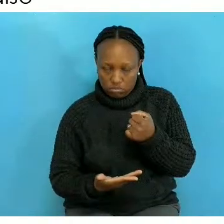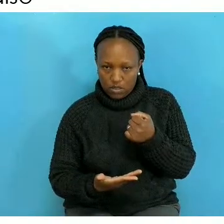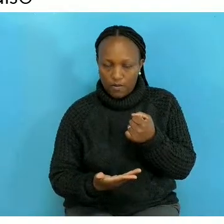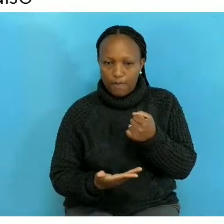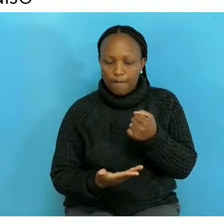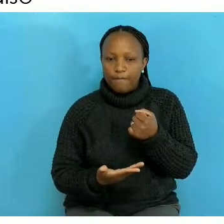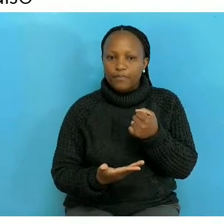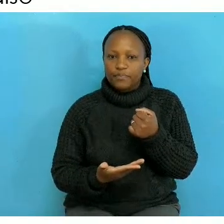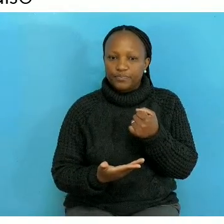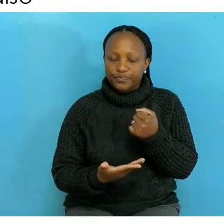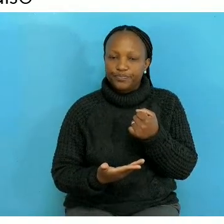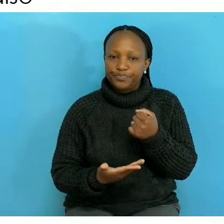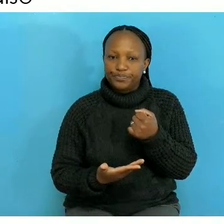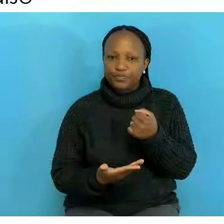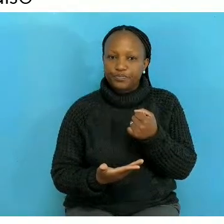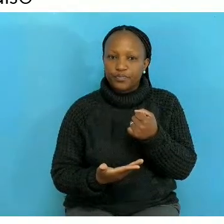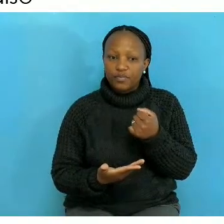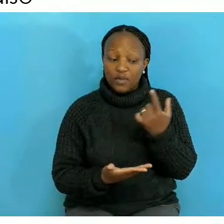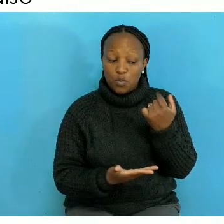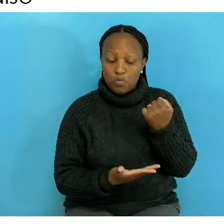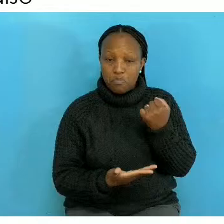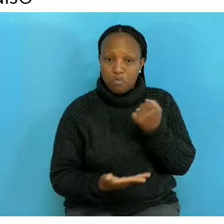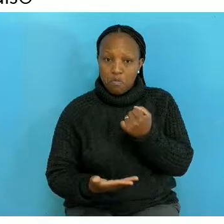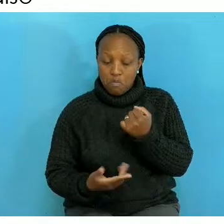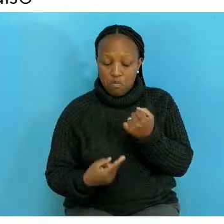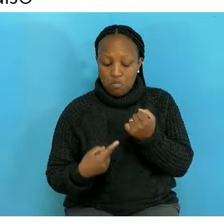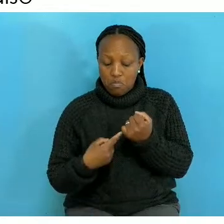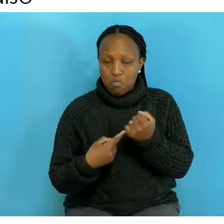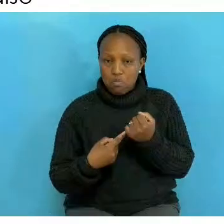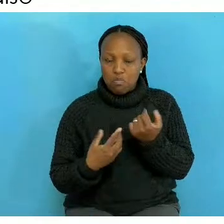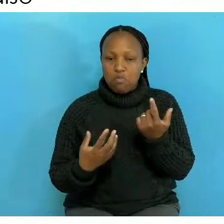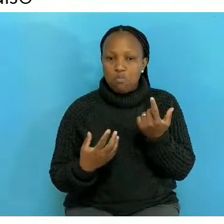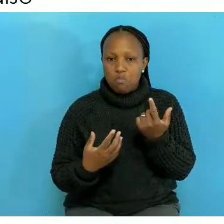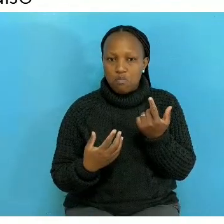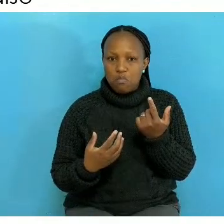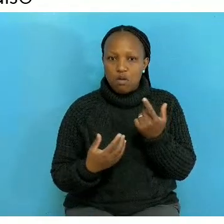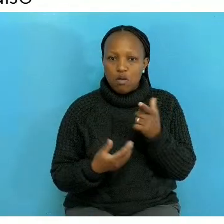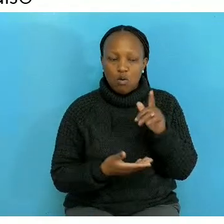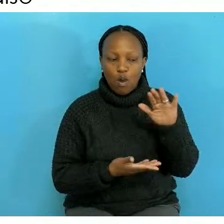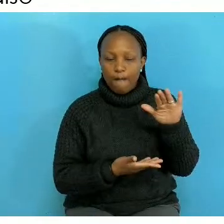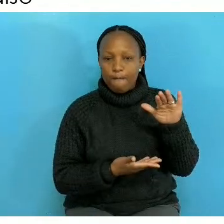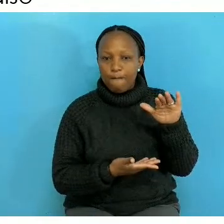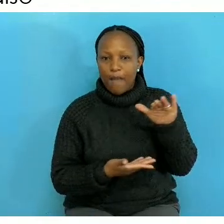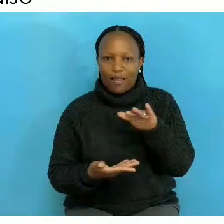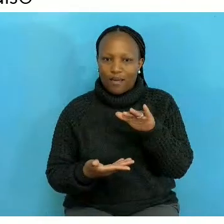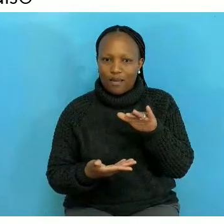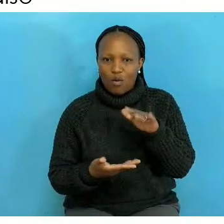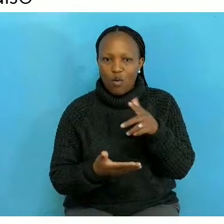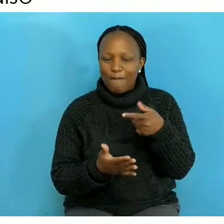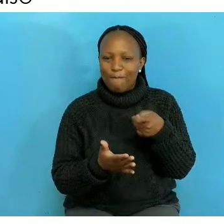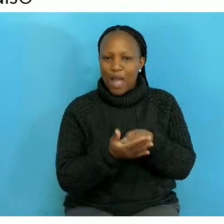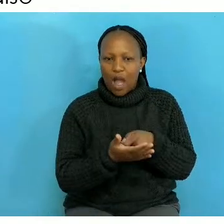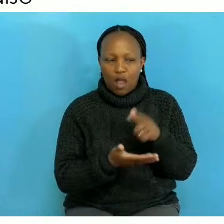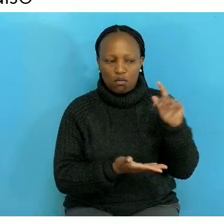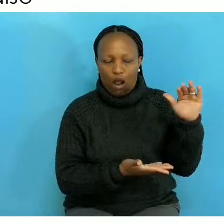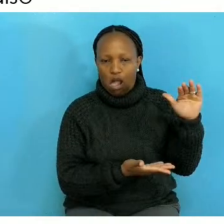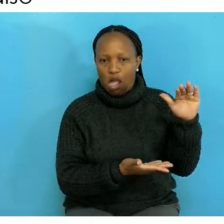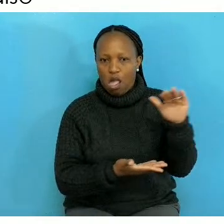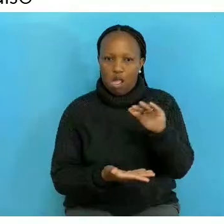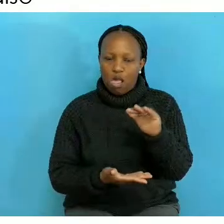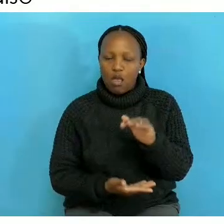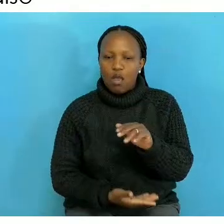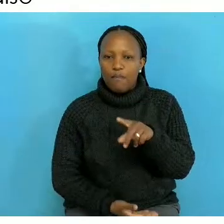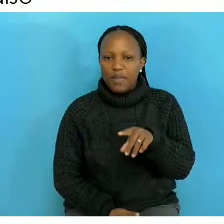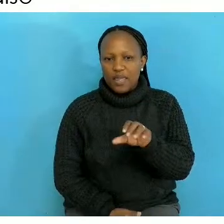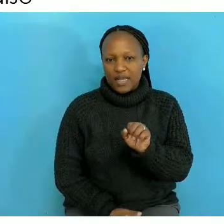This is mainly due to for bulk infrastructure, internal bulk, and the PSP, as